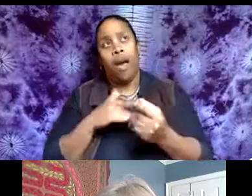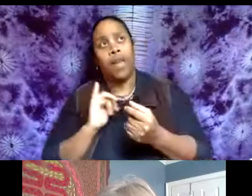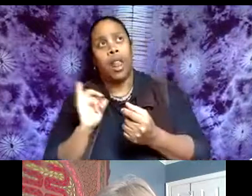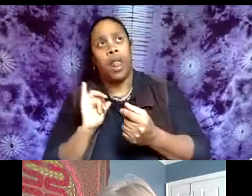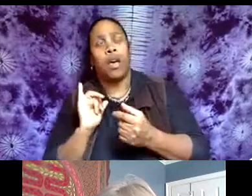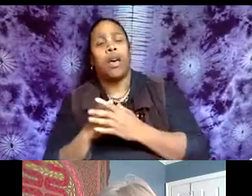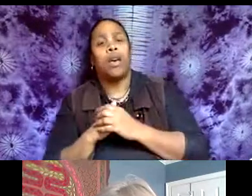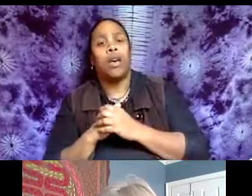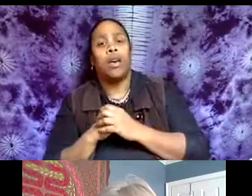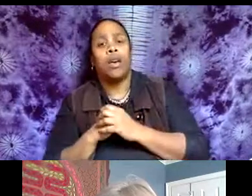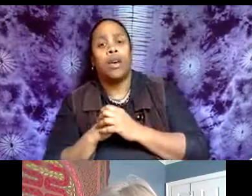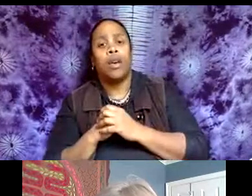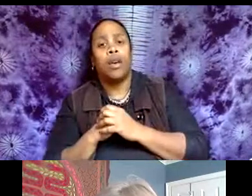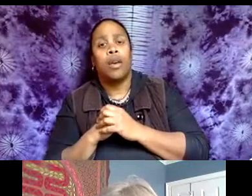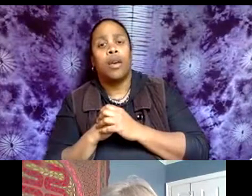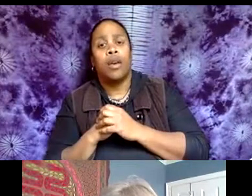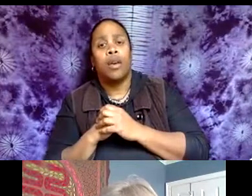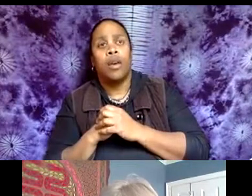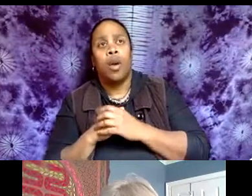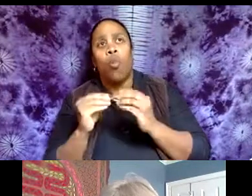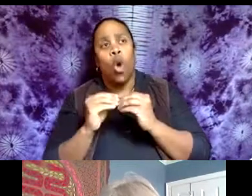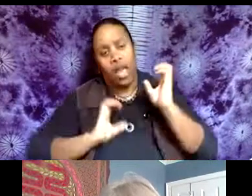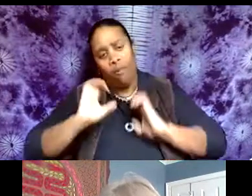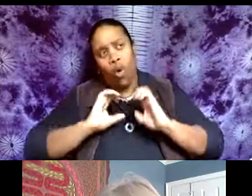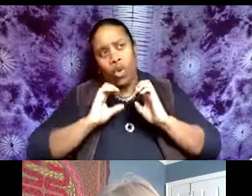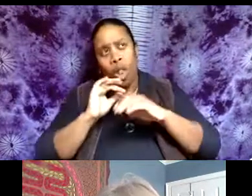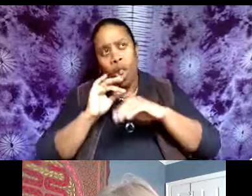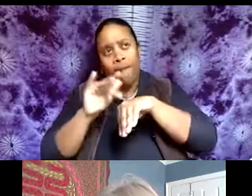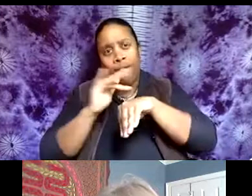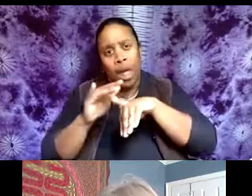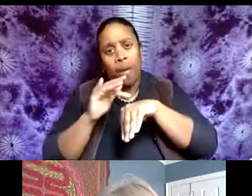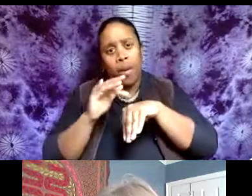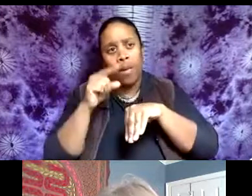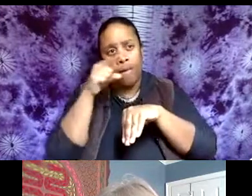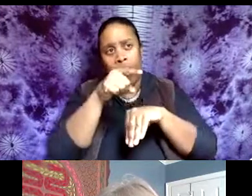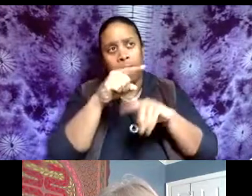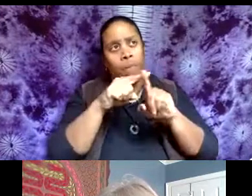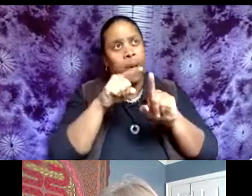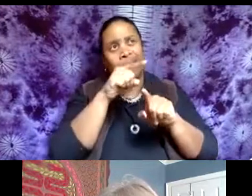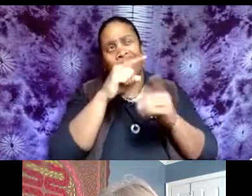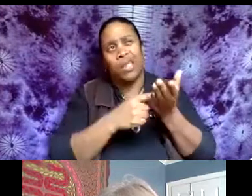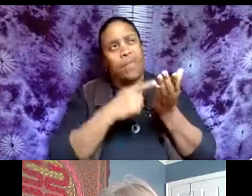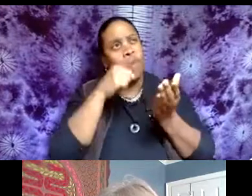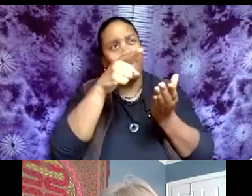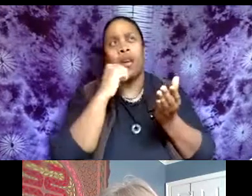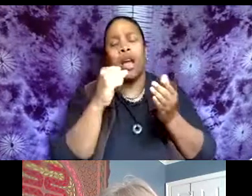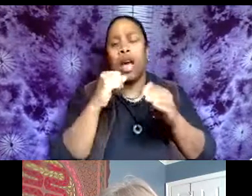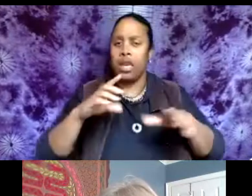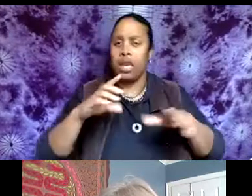very emotionally available for them, and they're not emotionally available for me. As far as